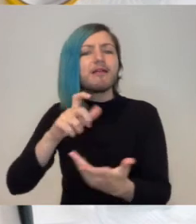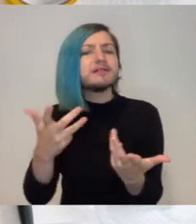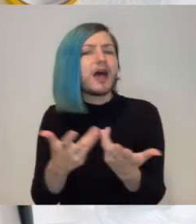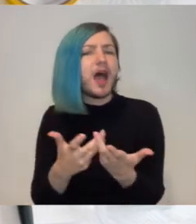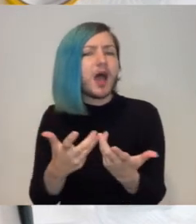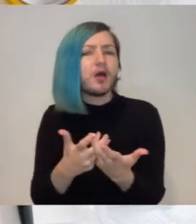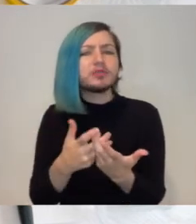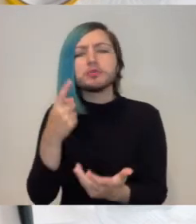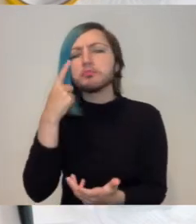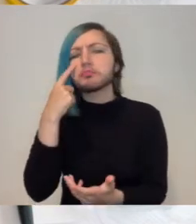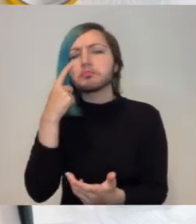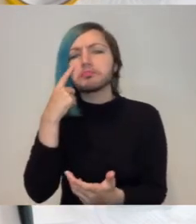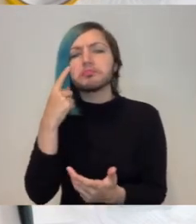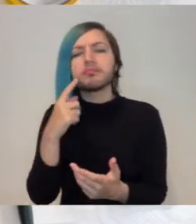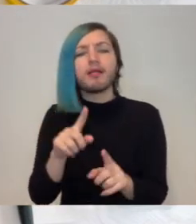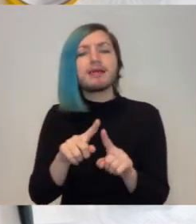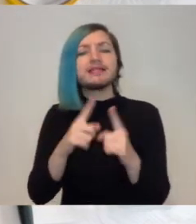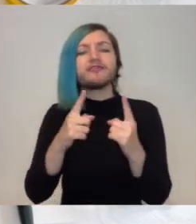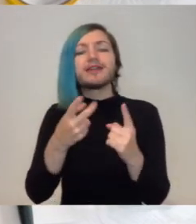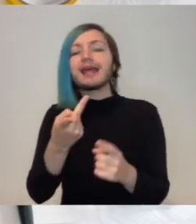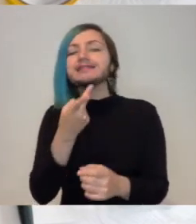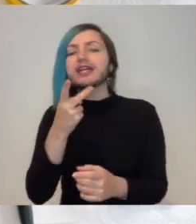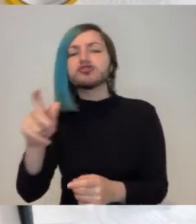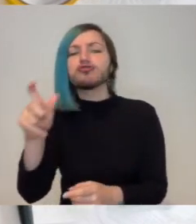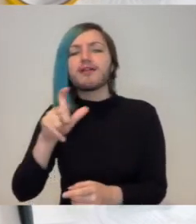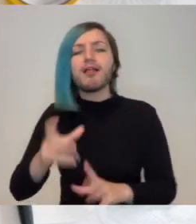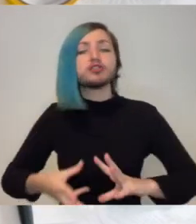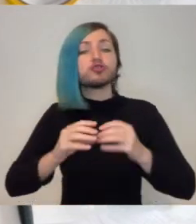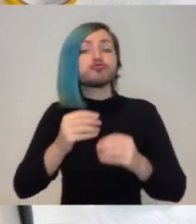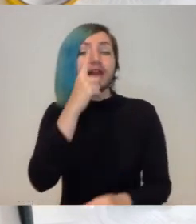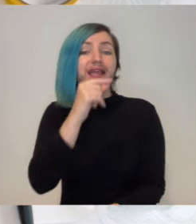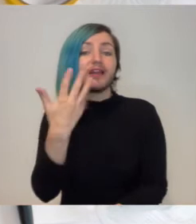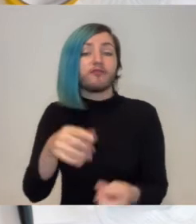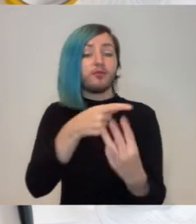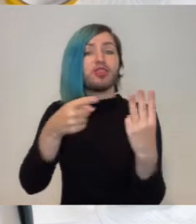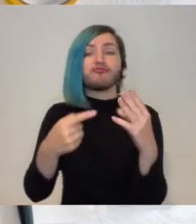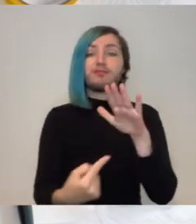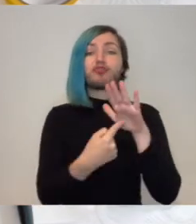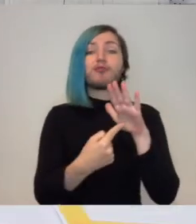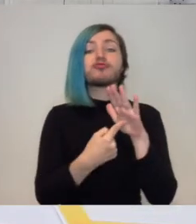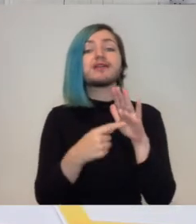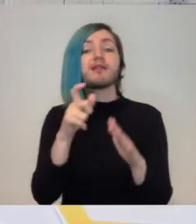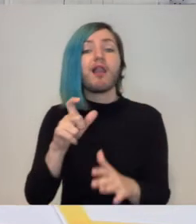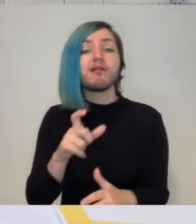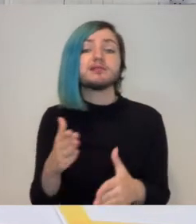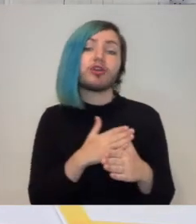colours together to see what different secondary colours I can create from my primaries.